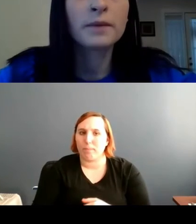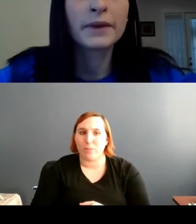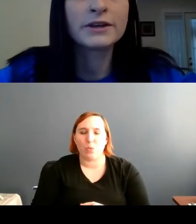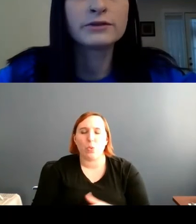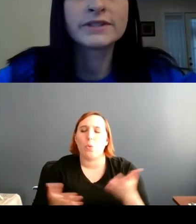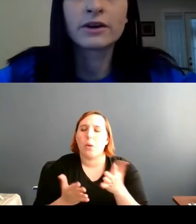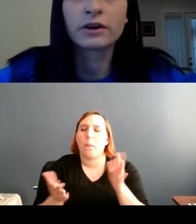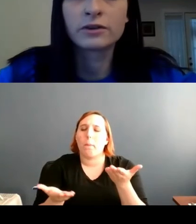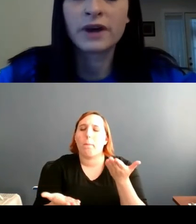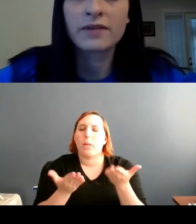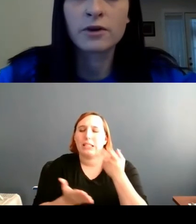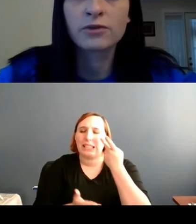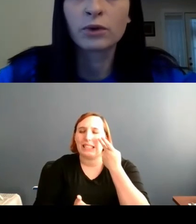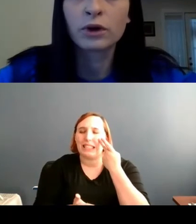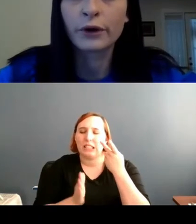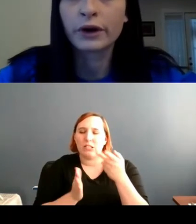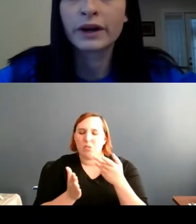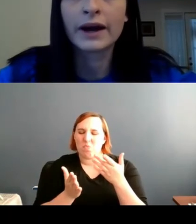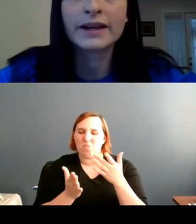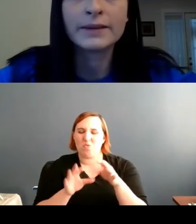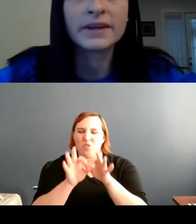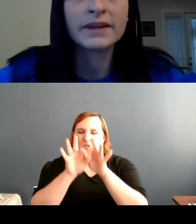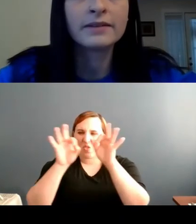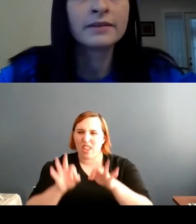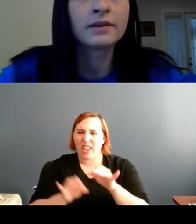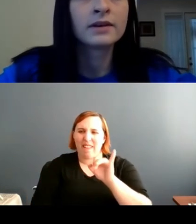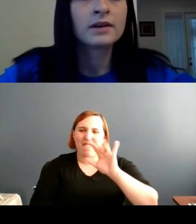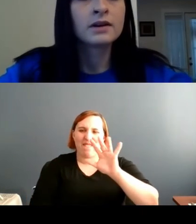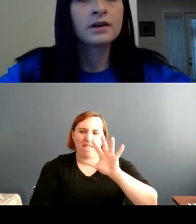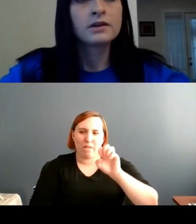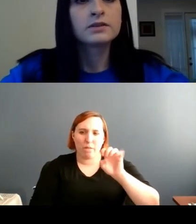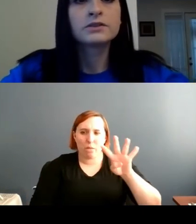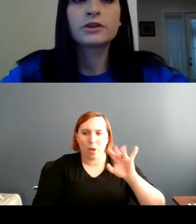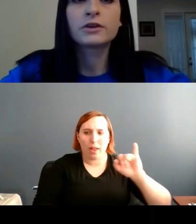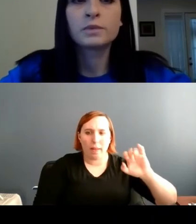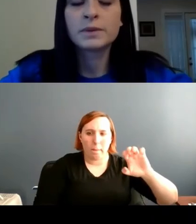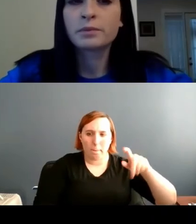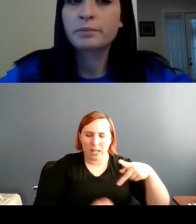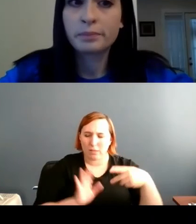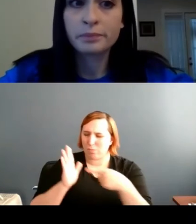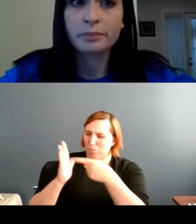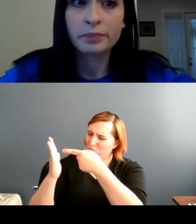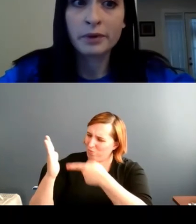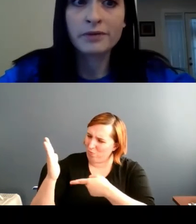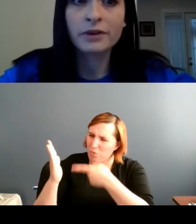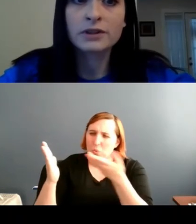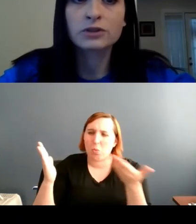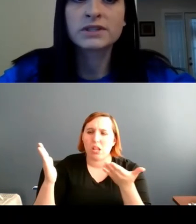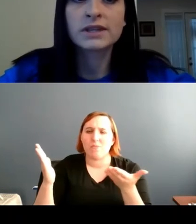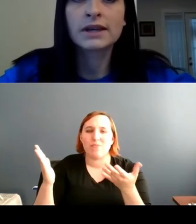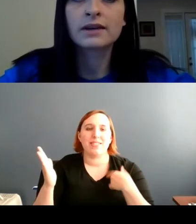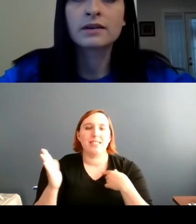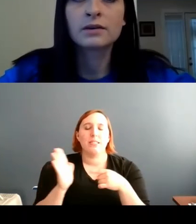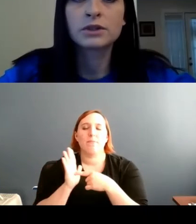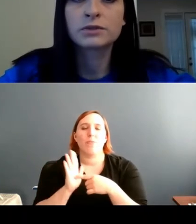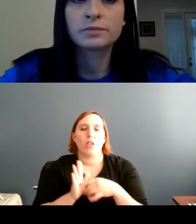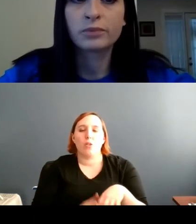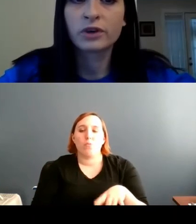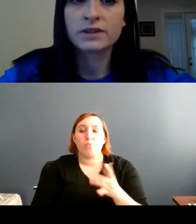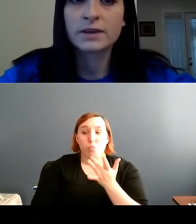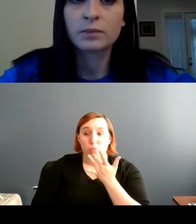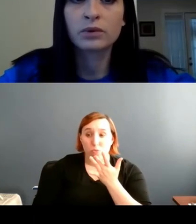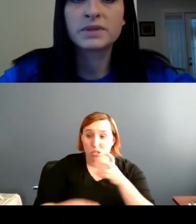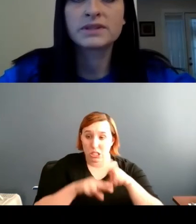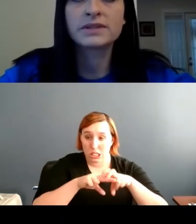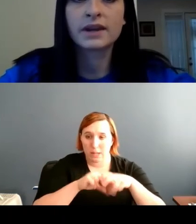So what might you see on a 504 or an IEP? So there would be preferential seating, which